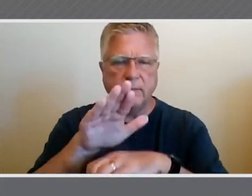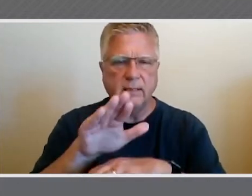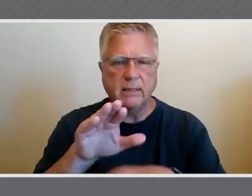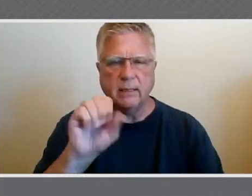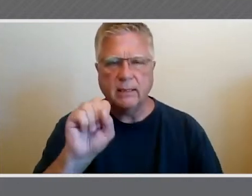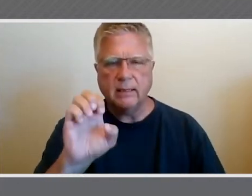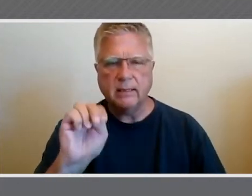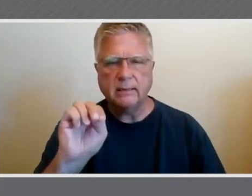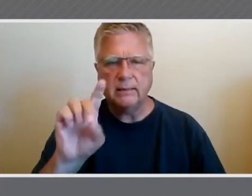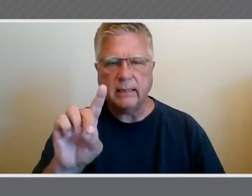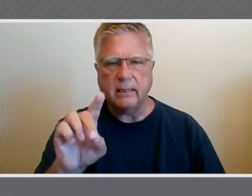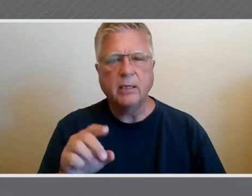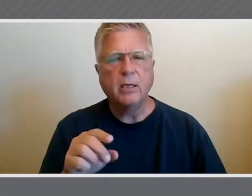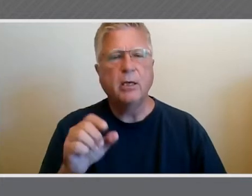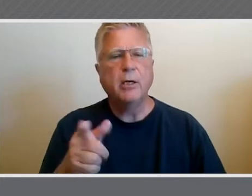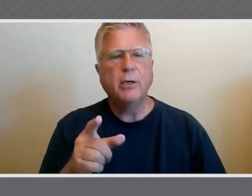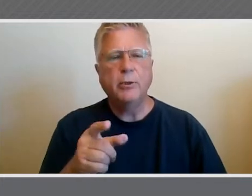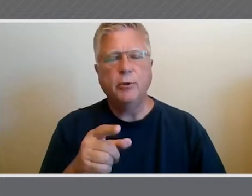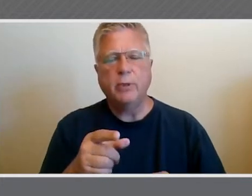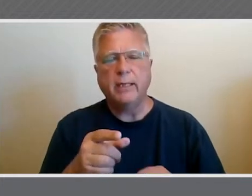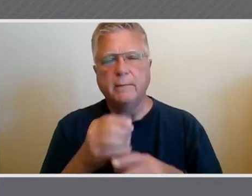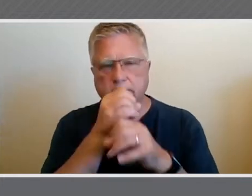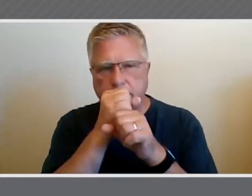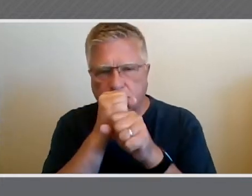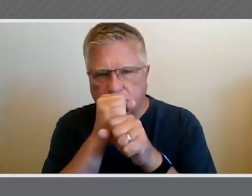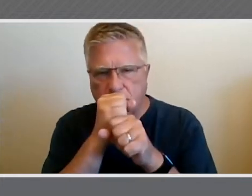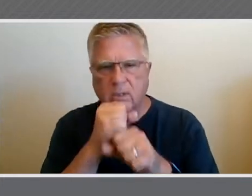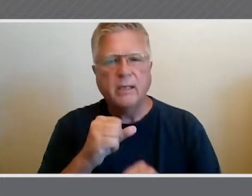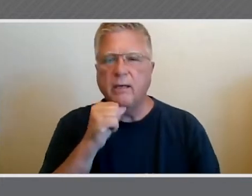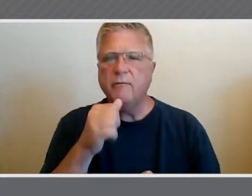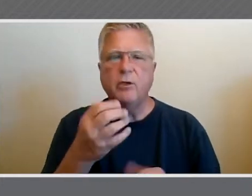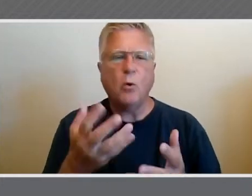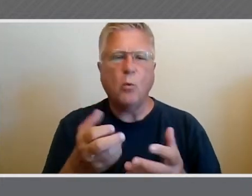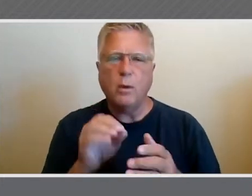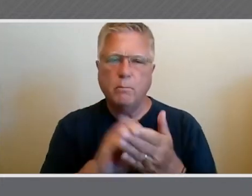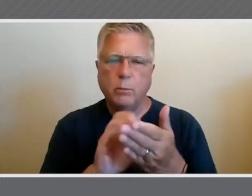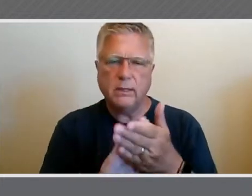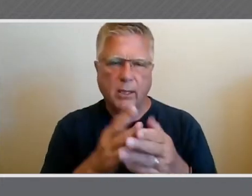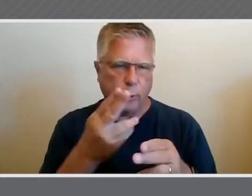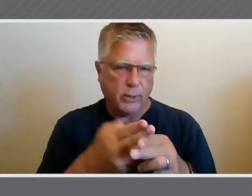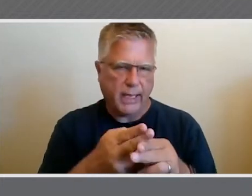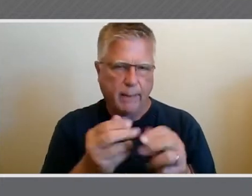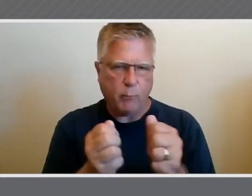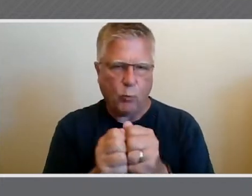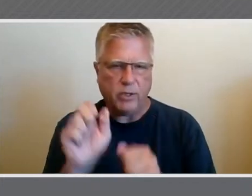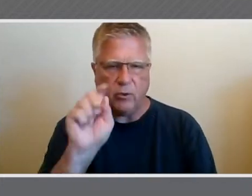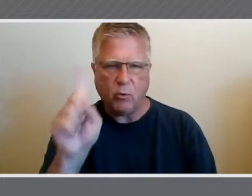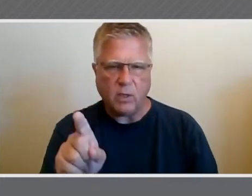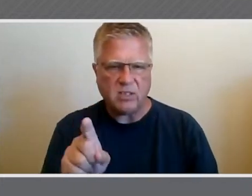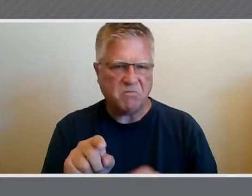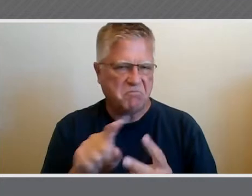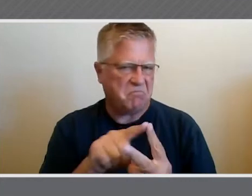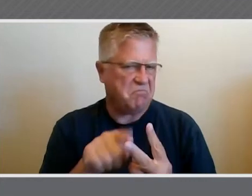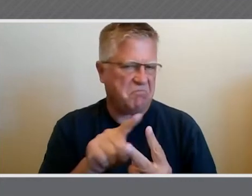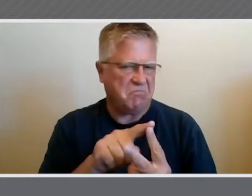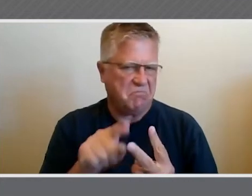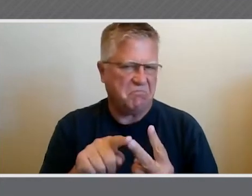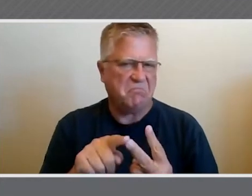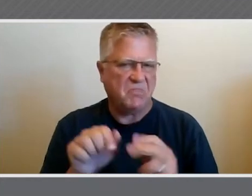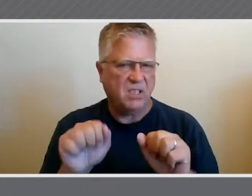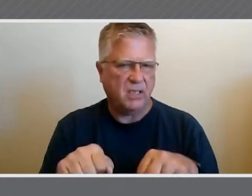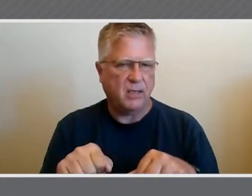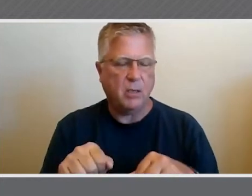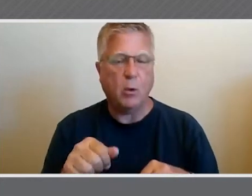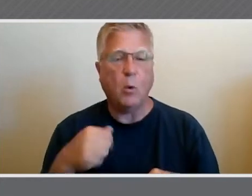question anonymously if you do not want your name attached to the question in the Q&A. We'll either reply directly to